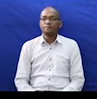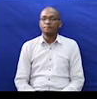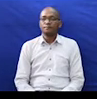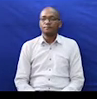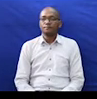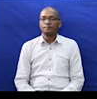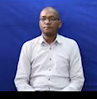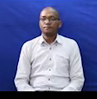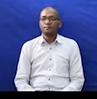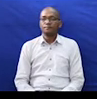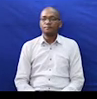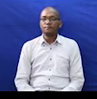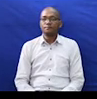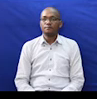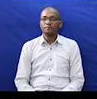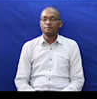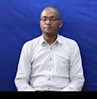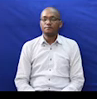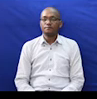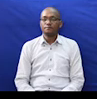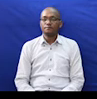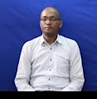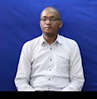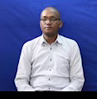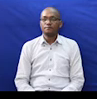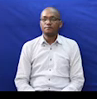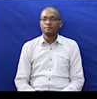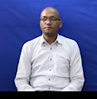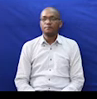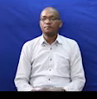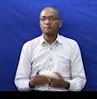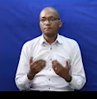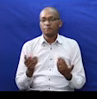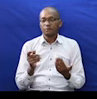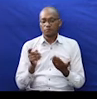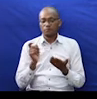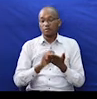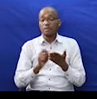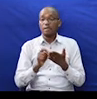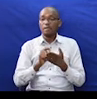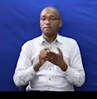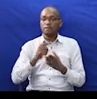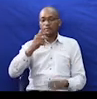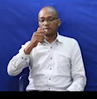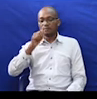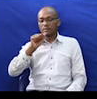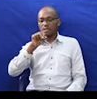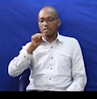is written as tan A is equal